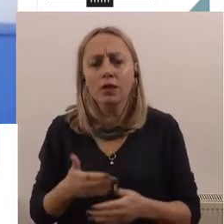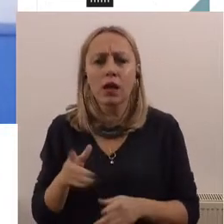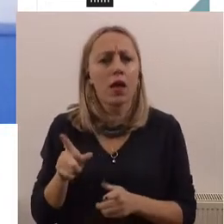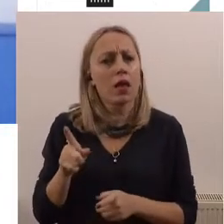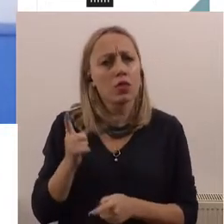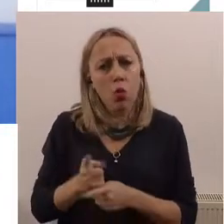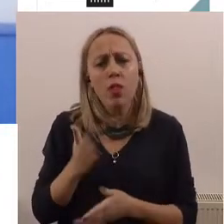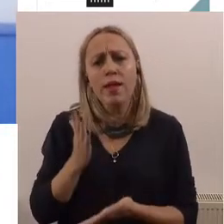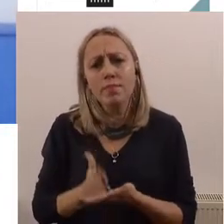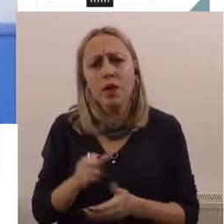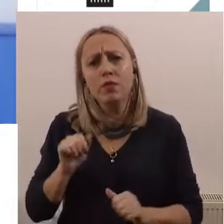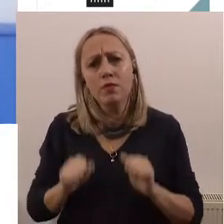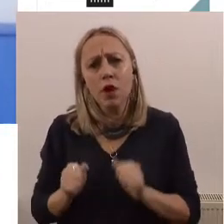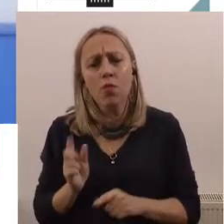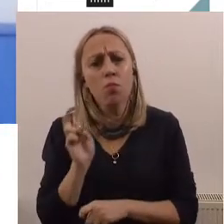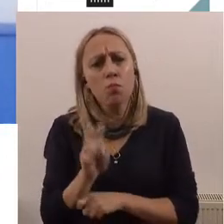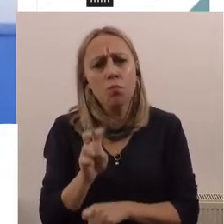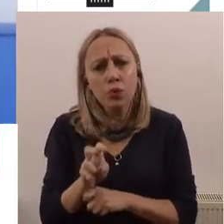and offline